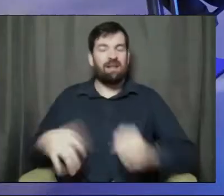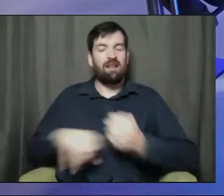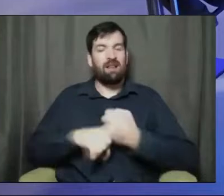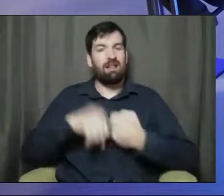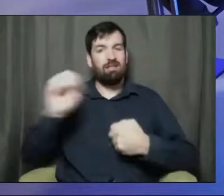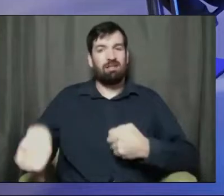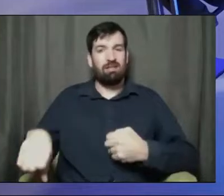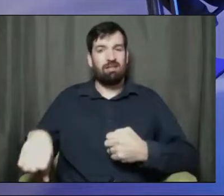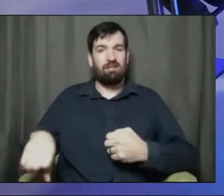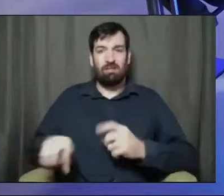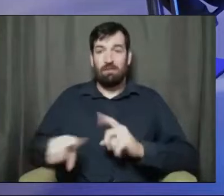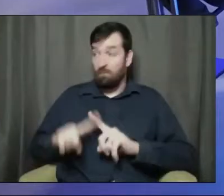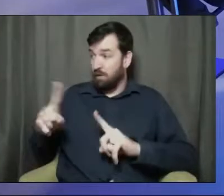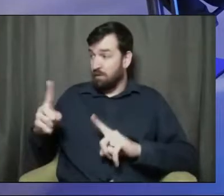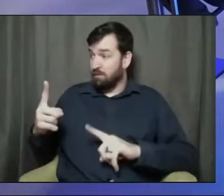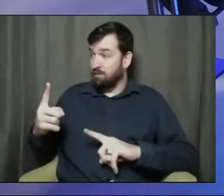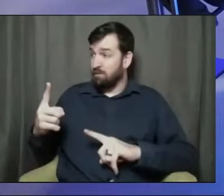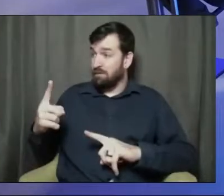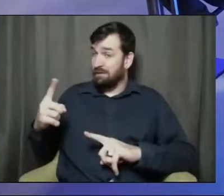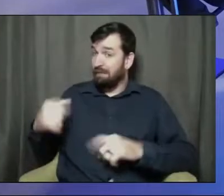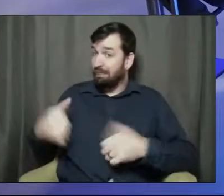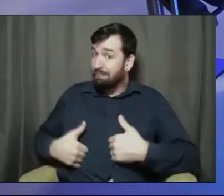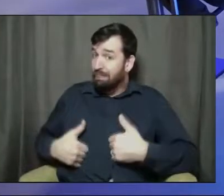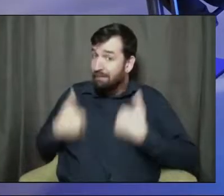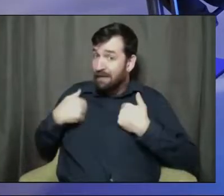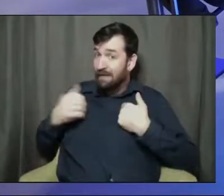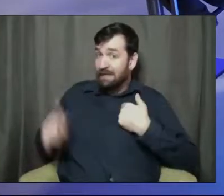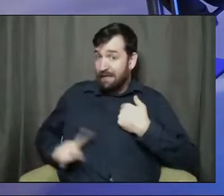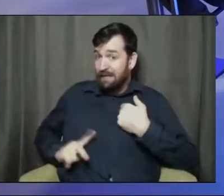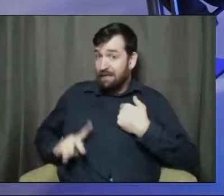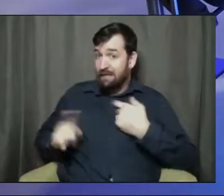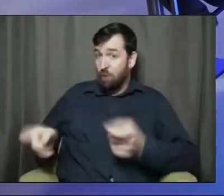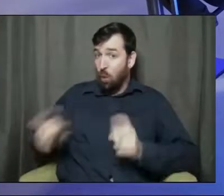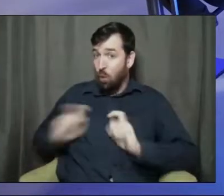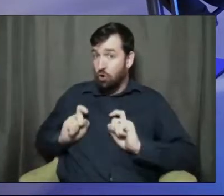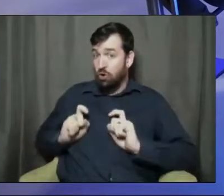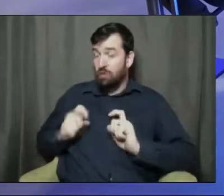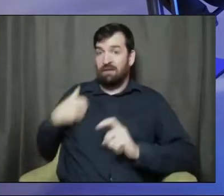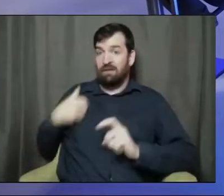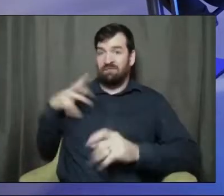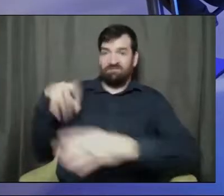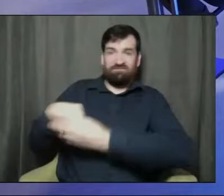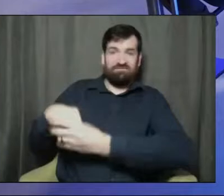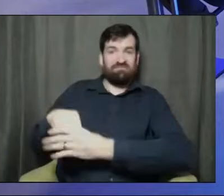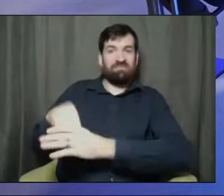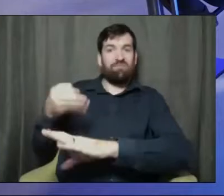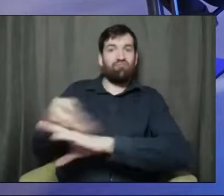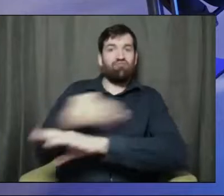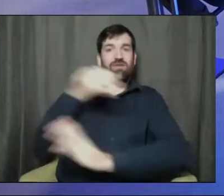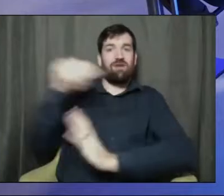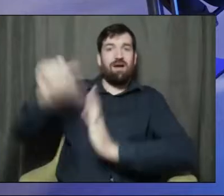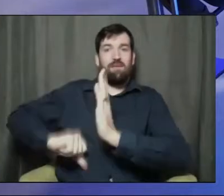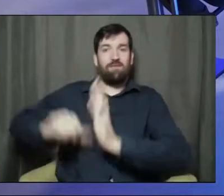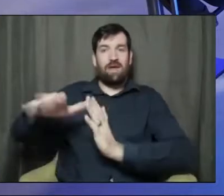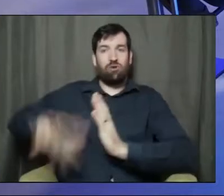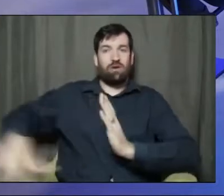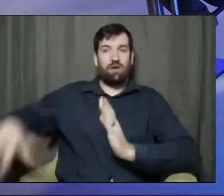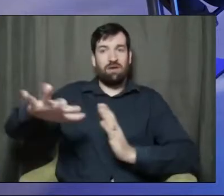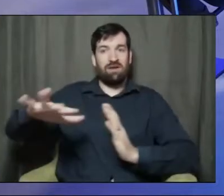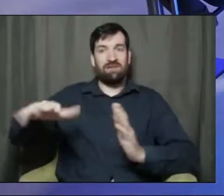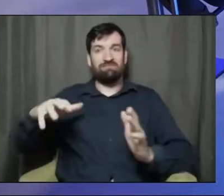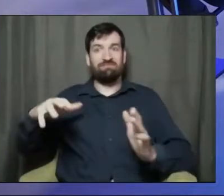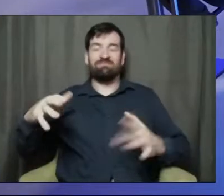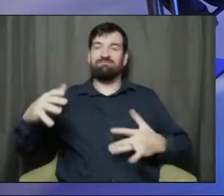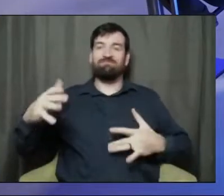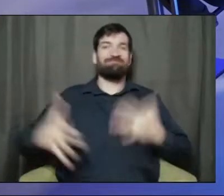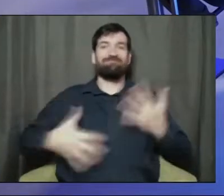day of a living kidney donor, I've been inside those mm-hmm. pre-op areas, and it's kind of joyous in so many ways.